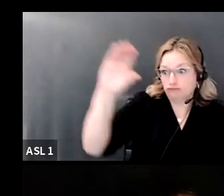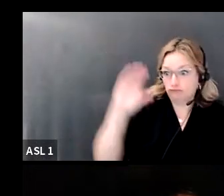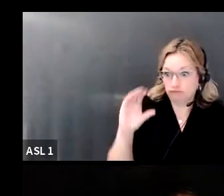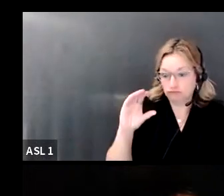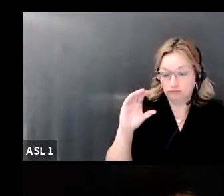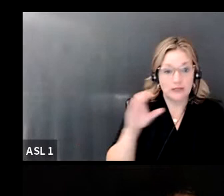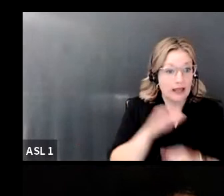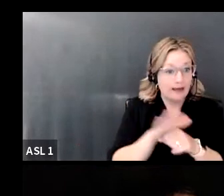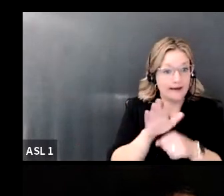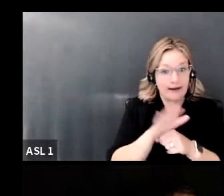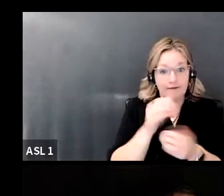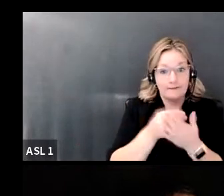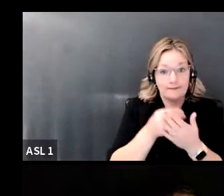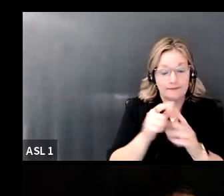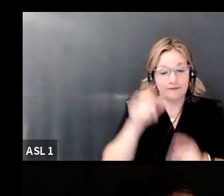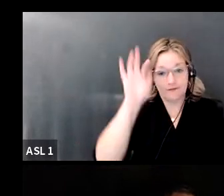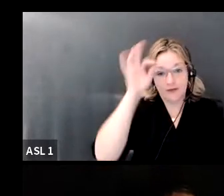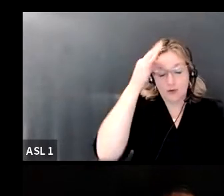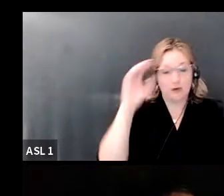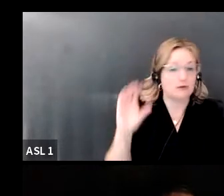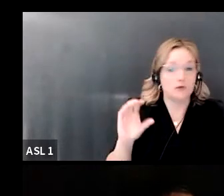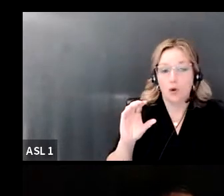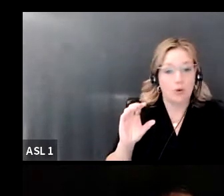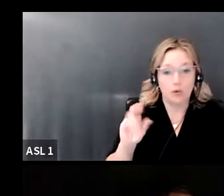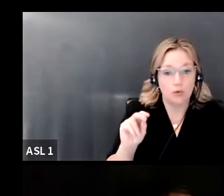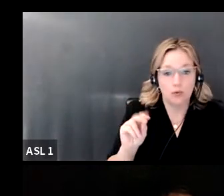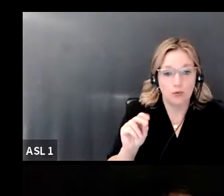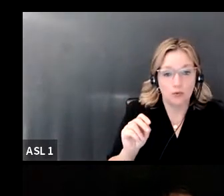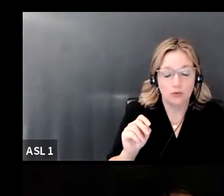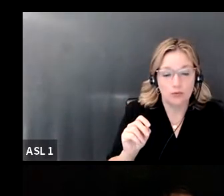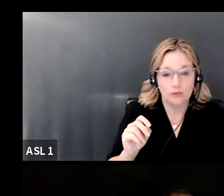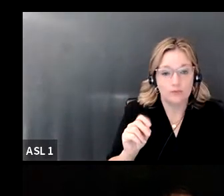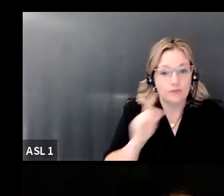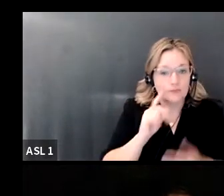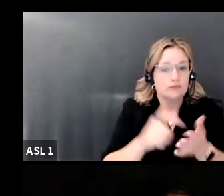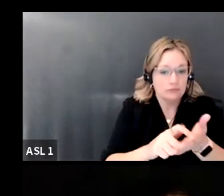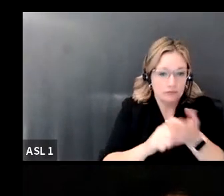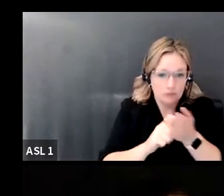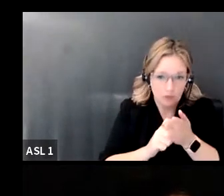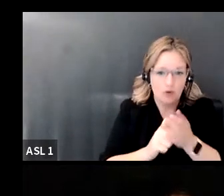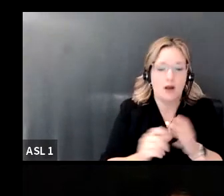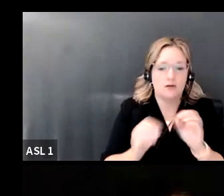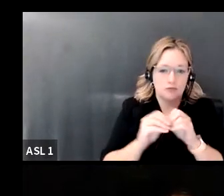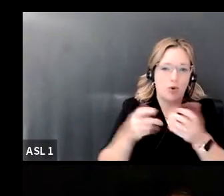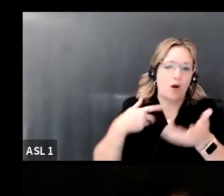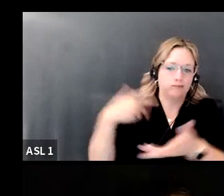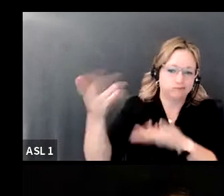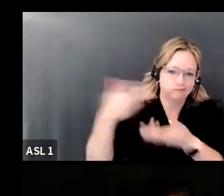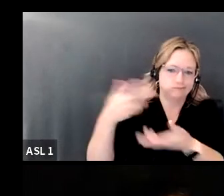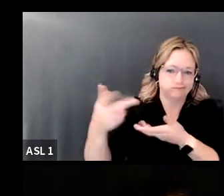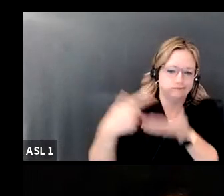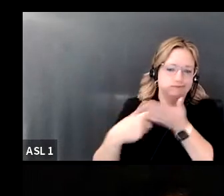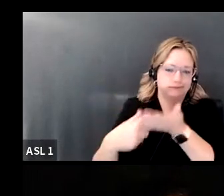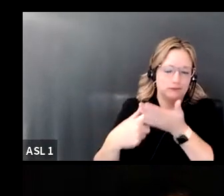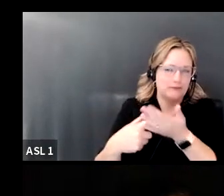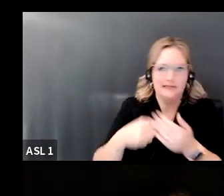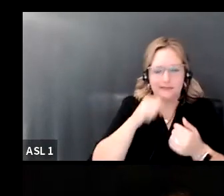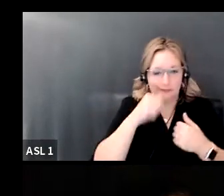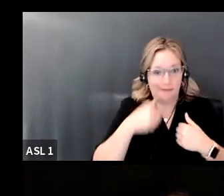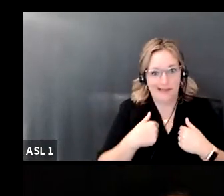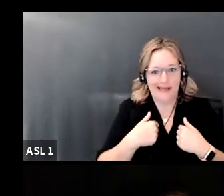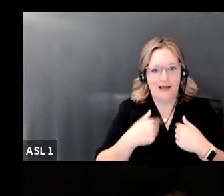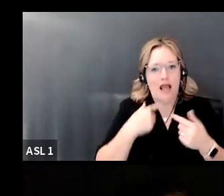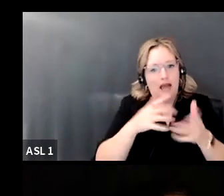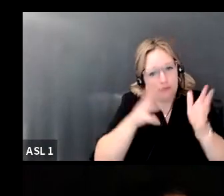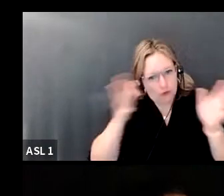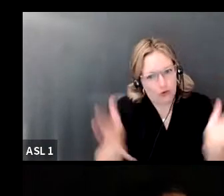have and that we will have in the future and that will require a substantive ongoing discussion beyond myself i would encourage